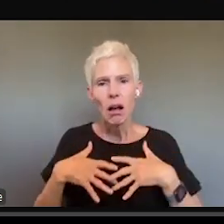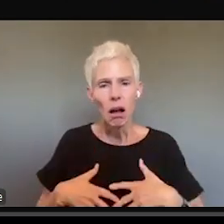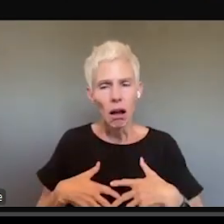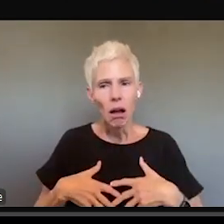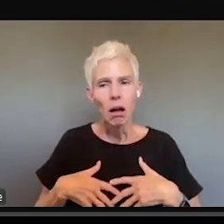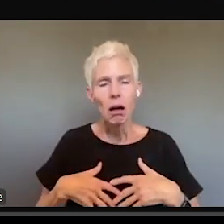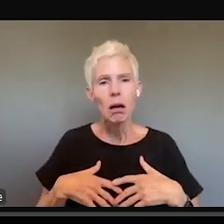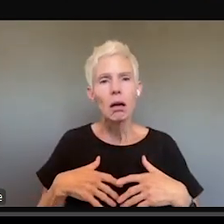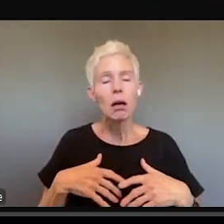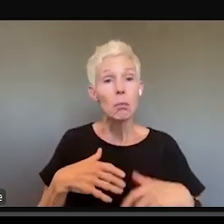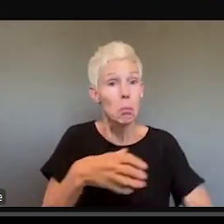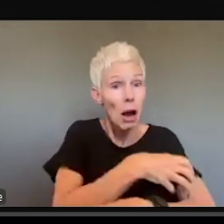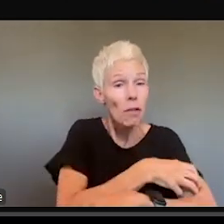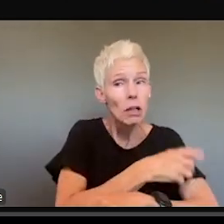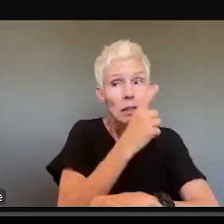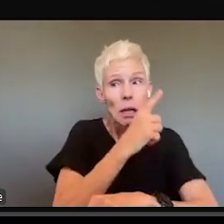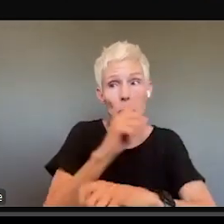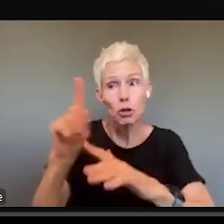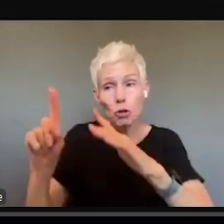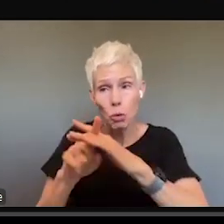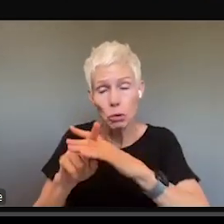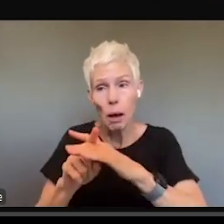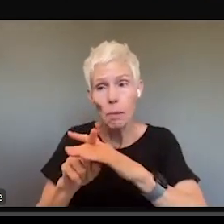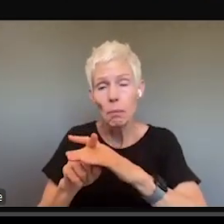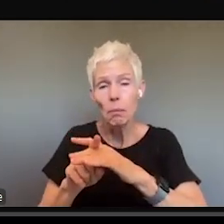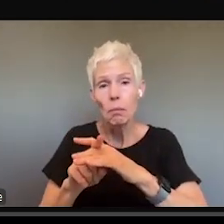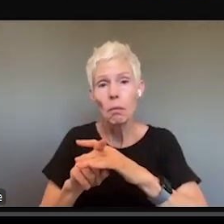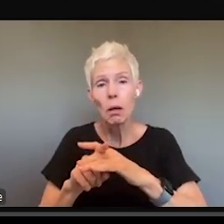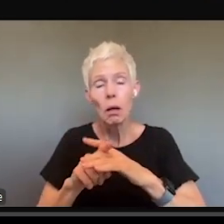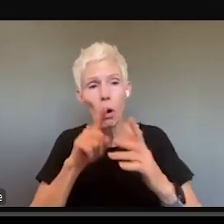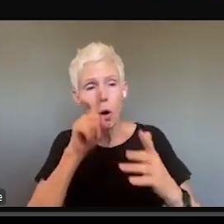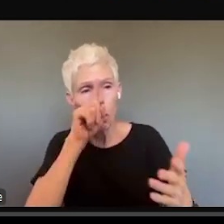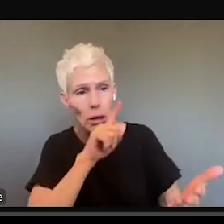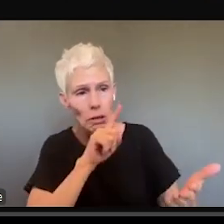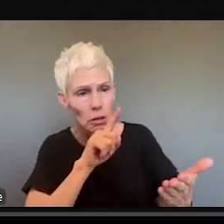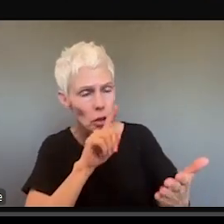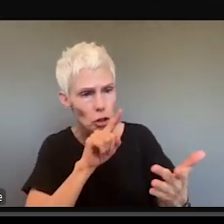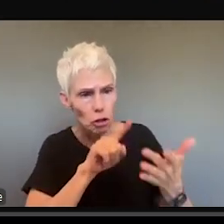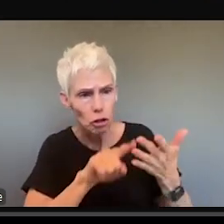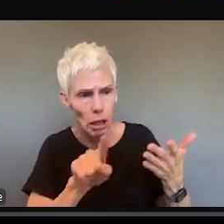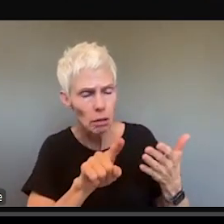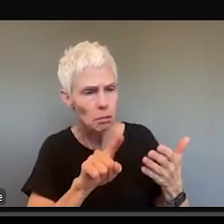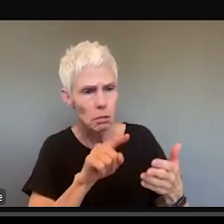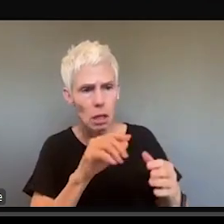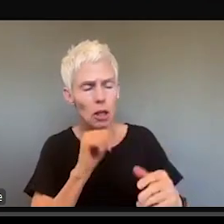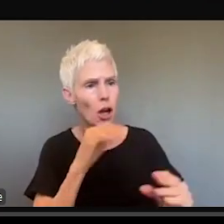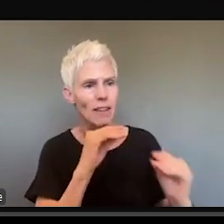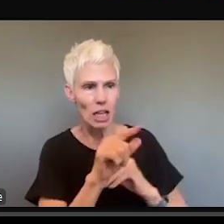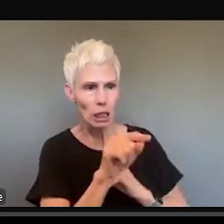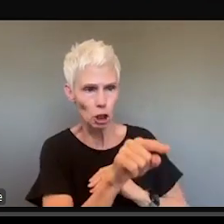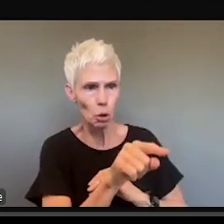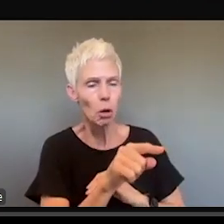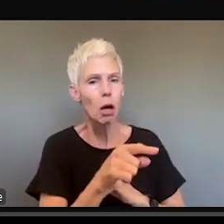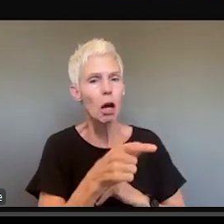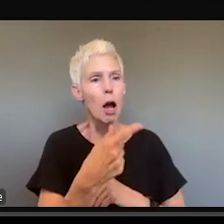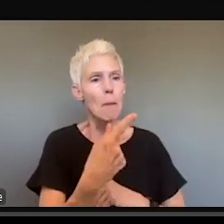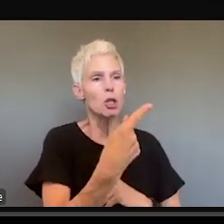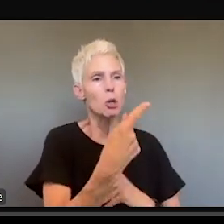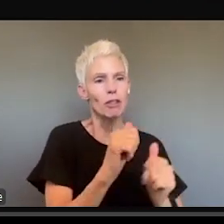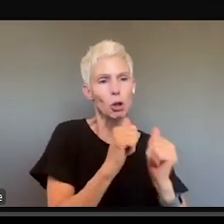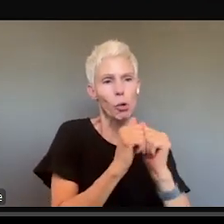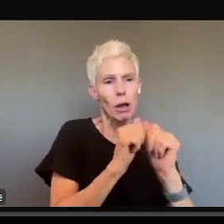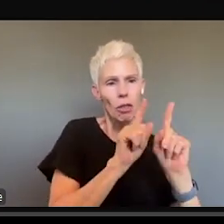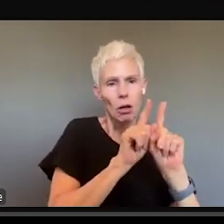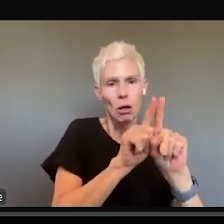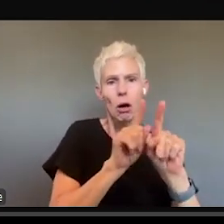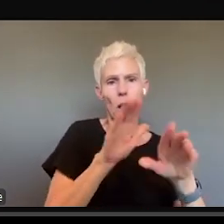someone checks in, not to fix you, but to walk along beside you. That kind of relational follow-up